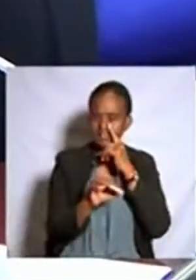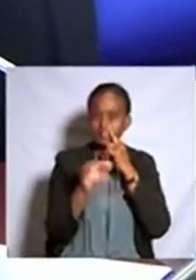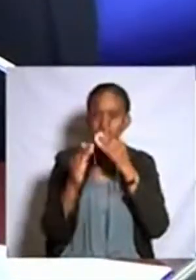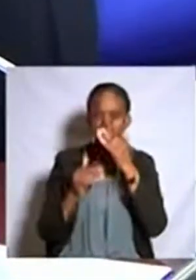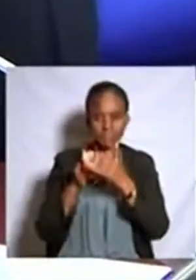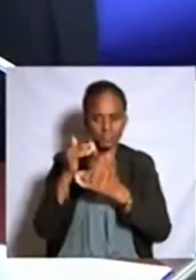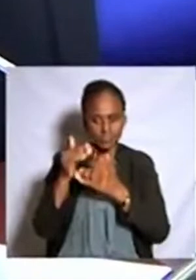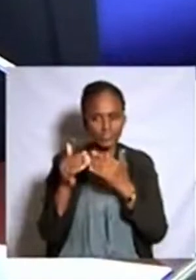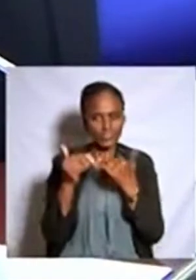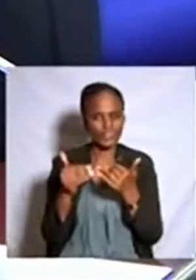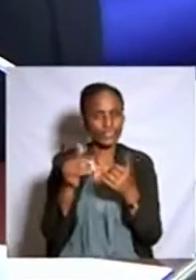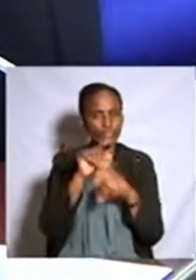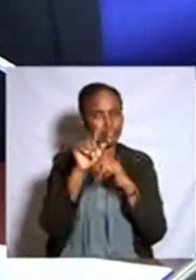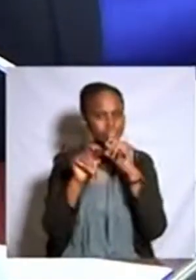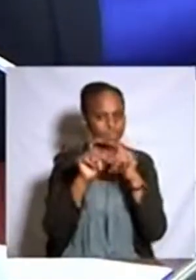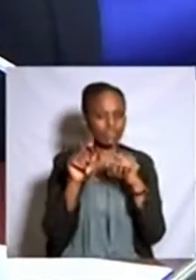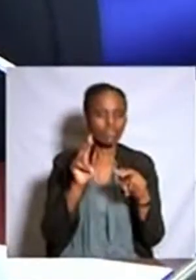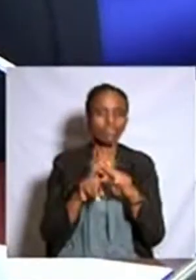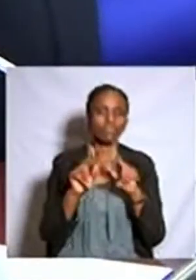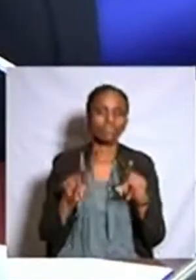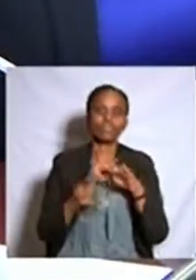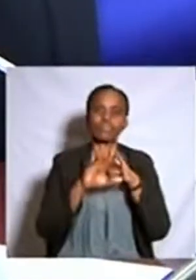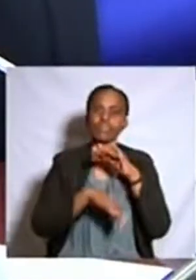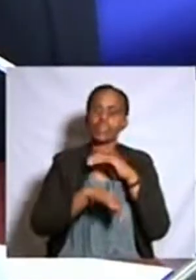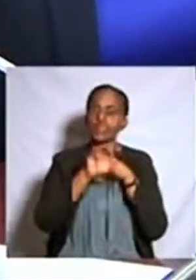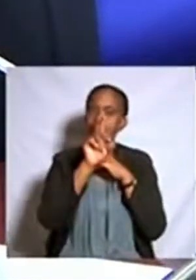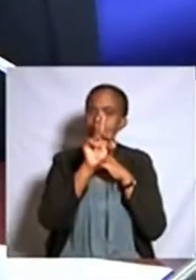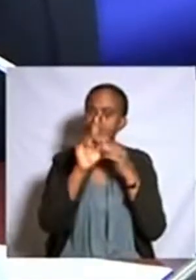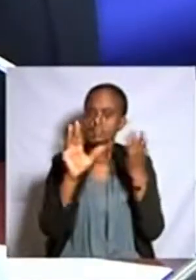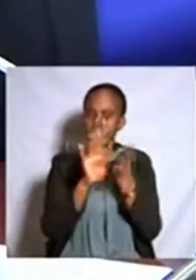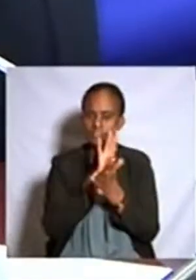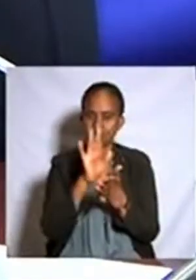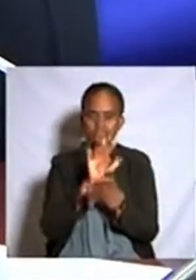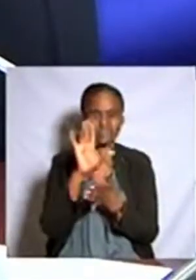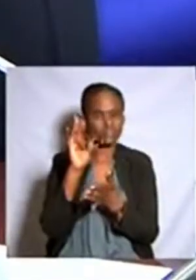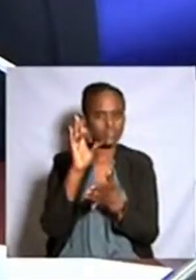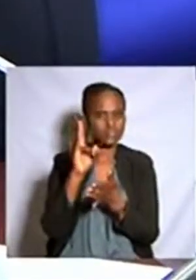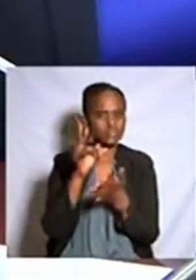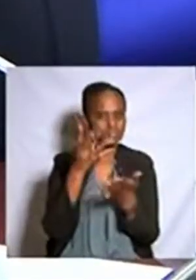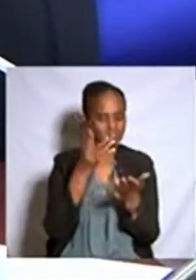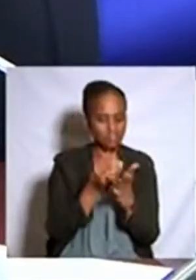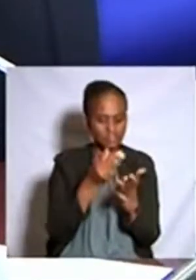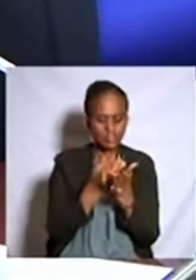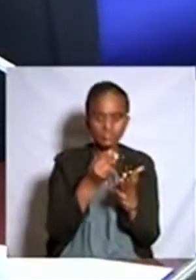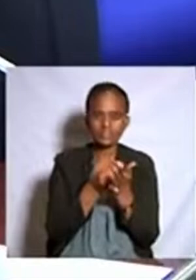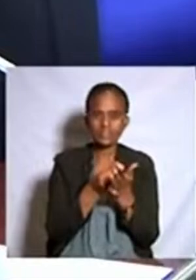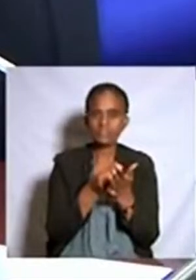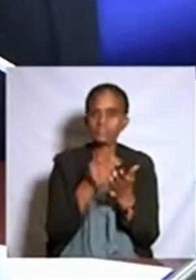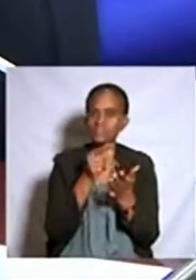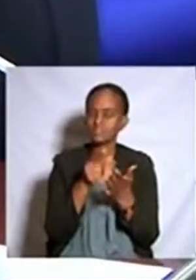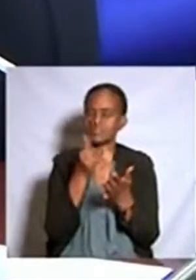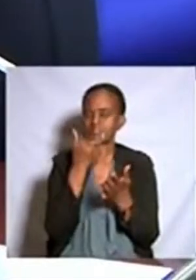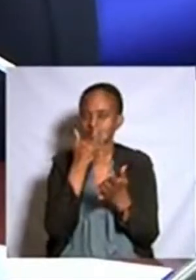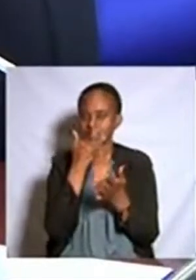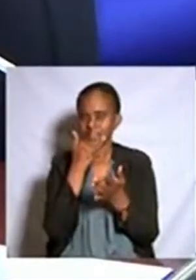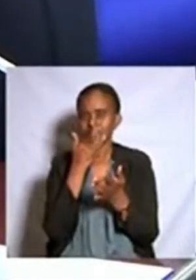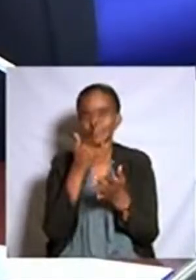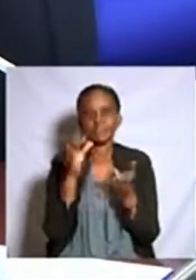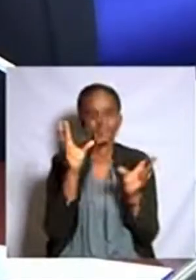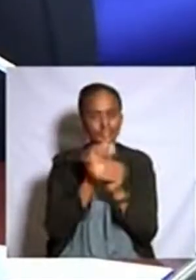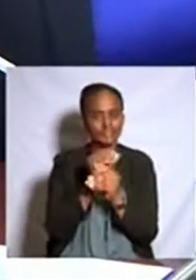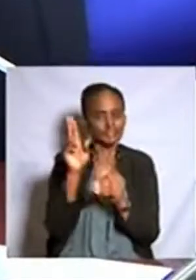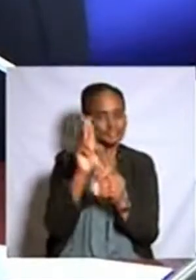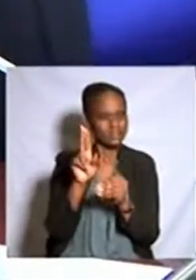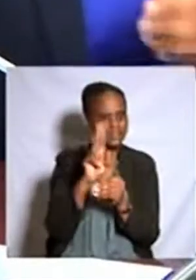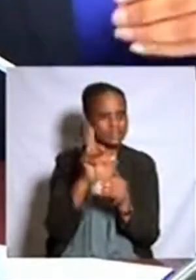next query, Chair, under D there is on page 17, accounting irregularities, misappropriation of